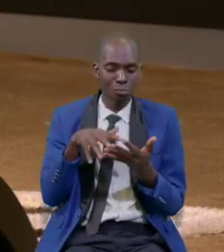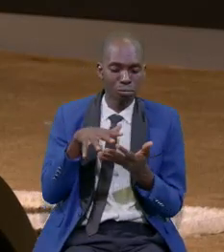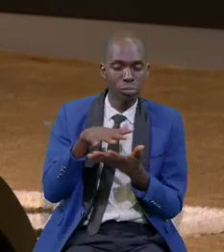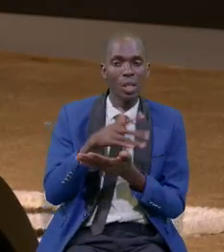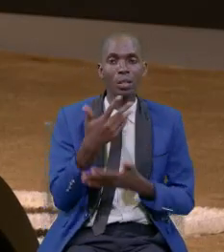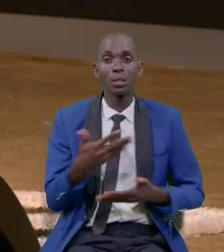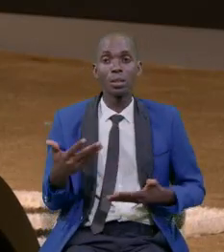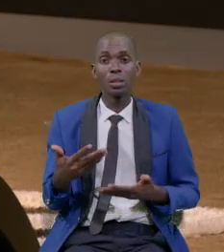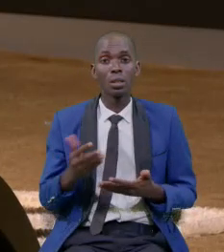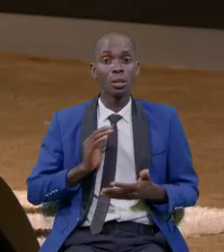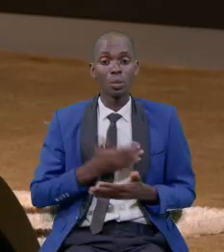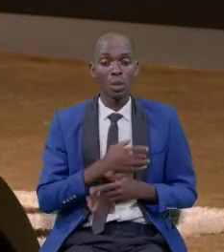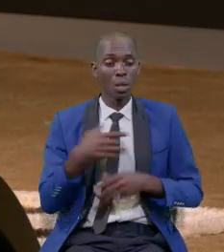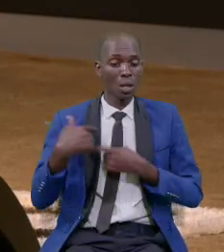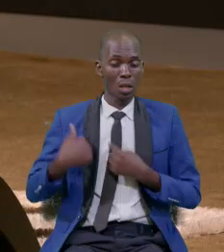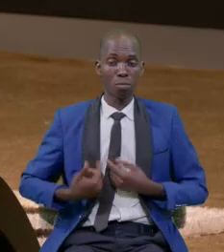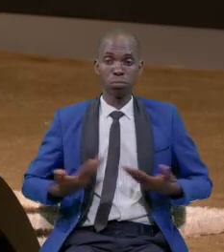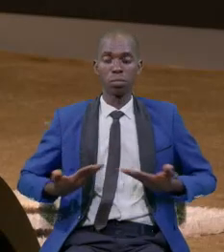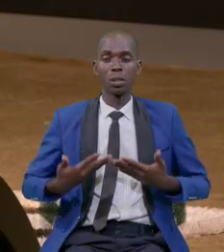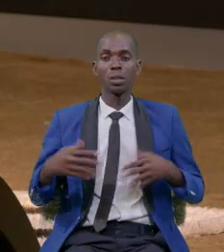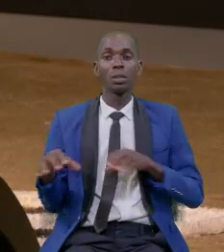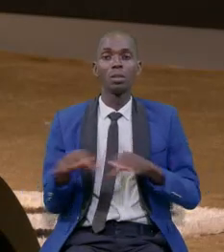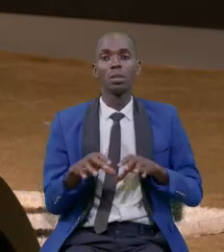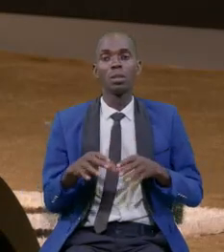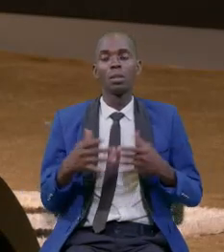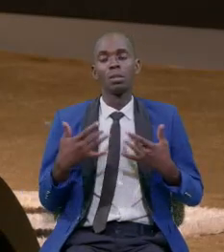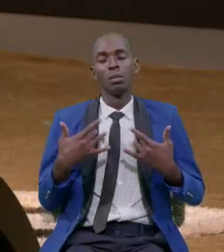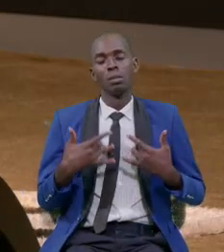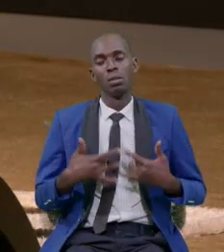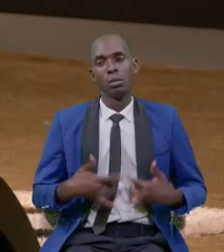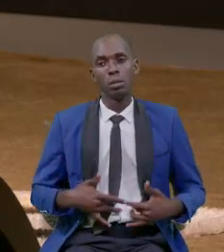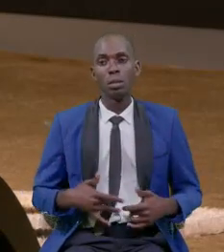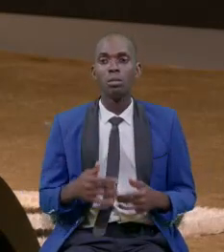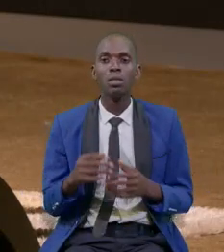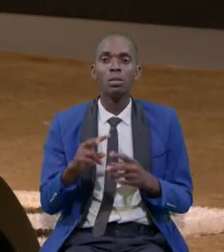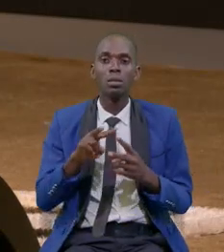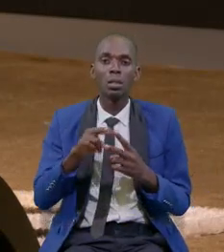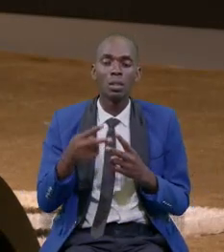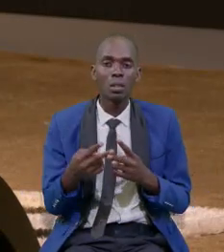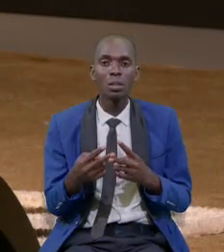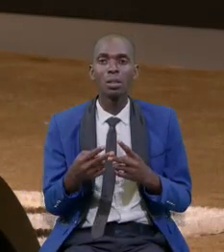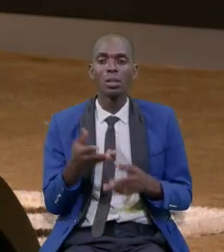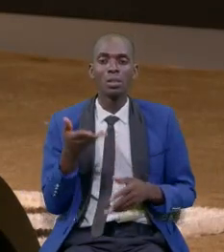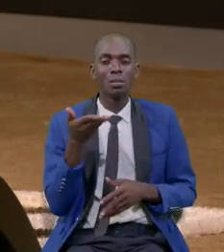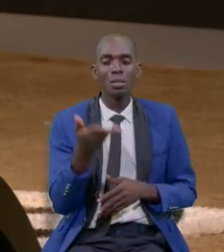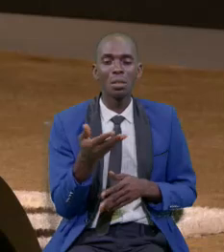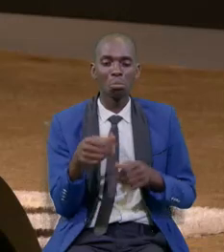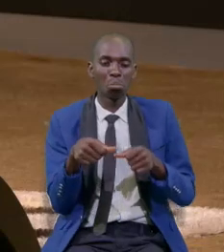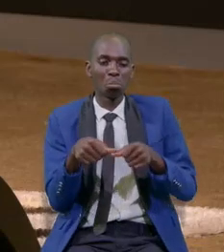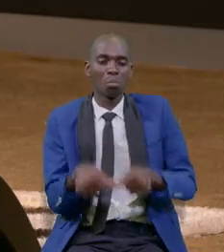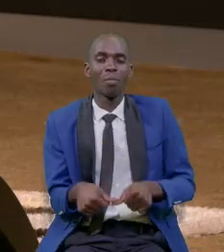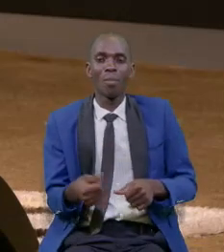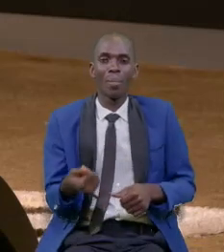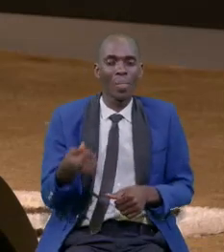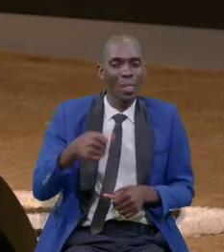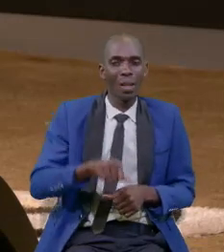our hearts did melt, neither did there remain